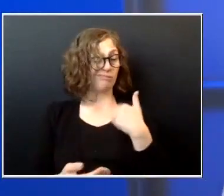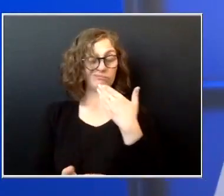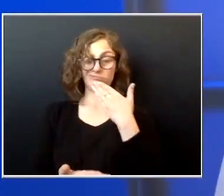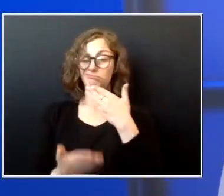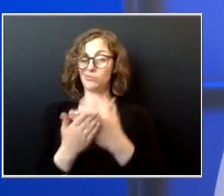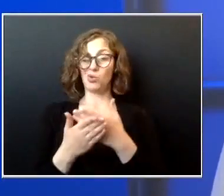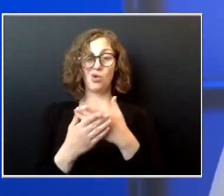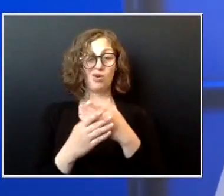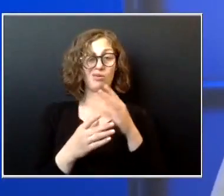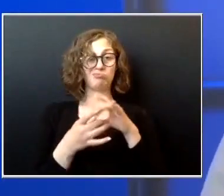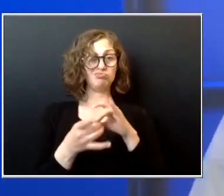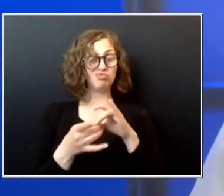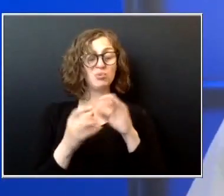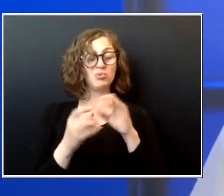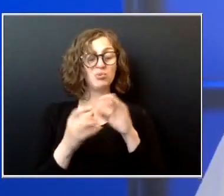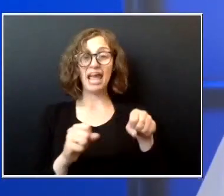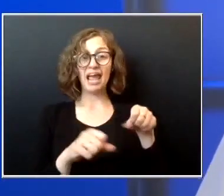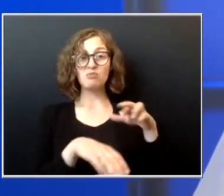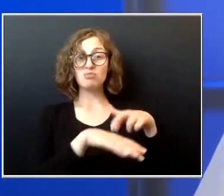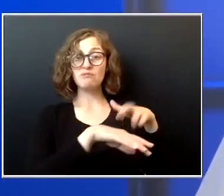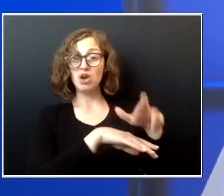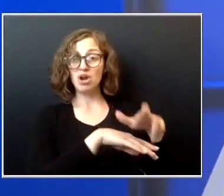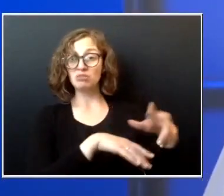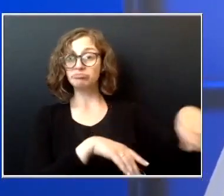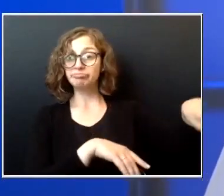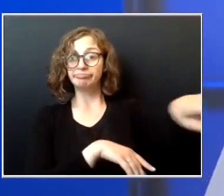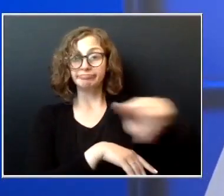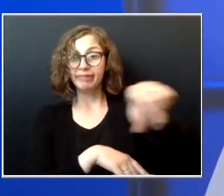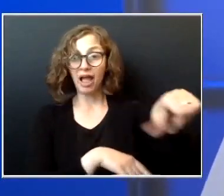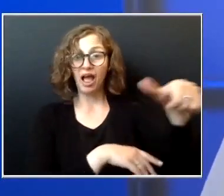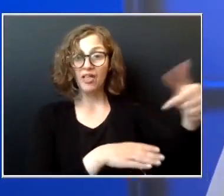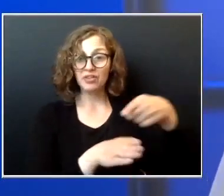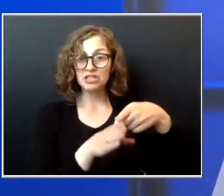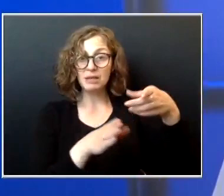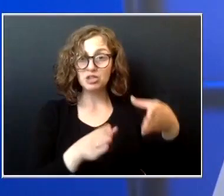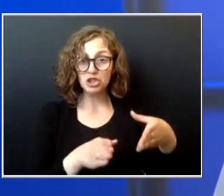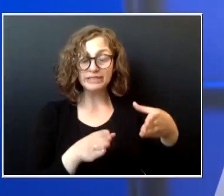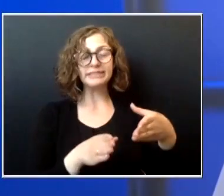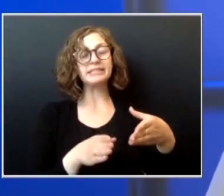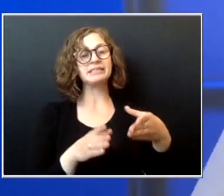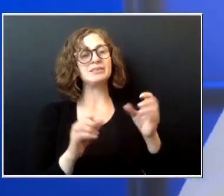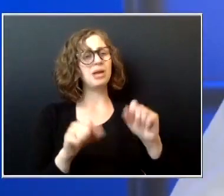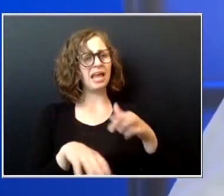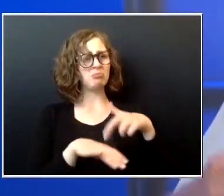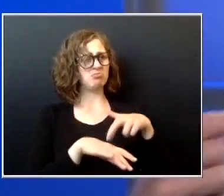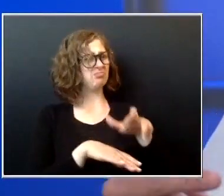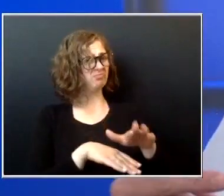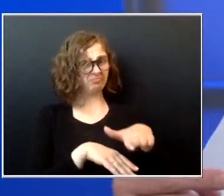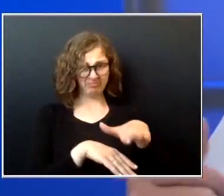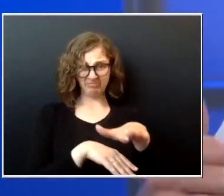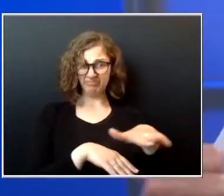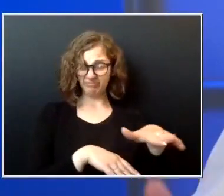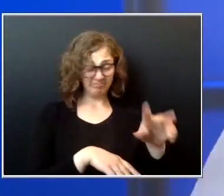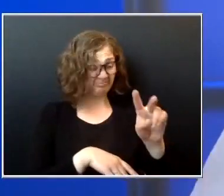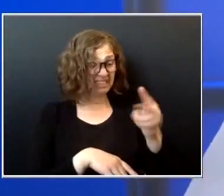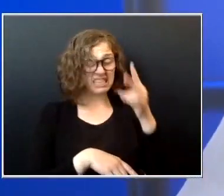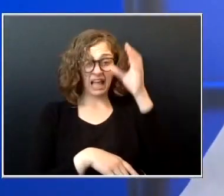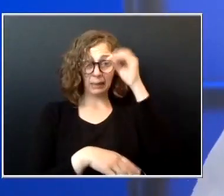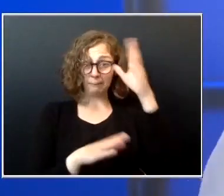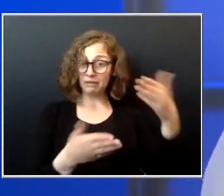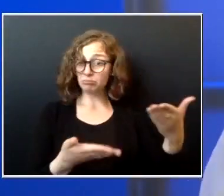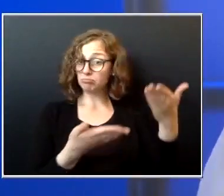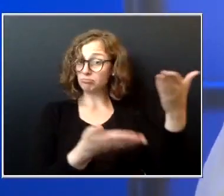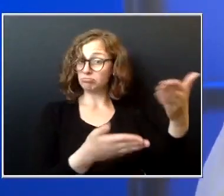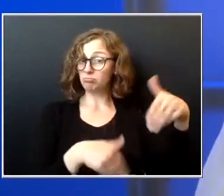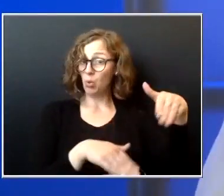or specialists, however you want to put it, and can refer those patients for a second opinion. So I think it's important, number one, no